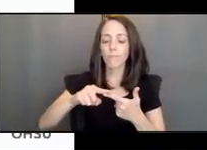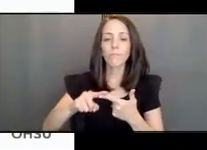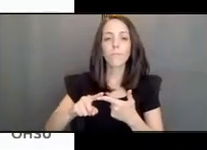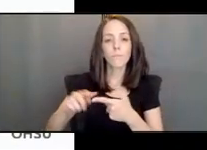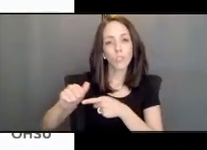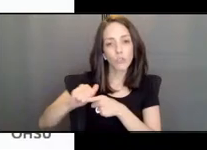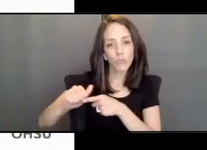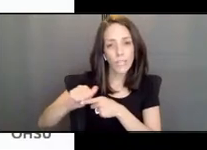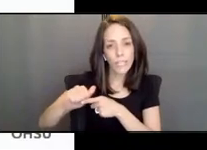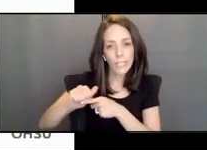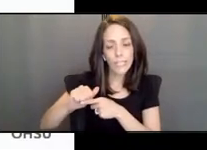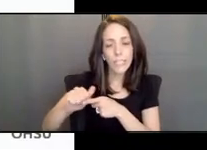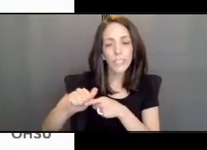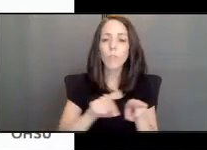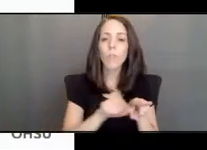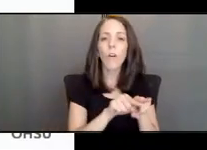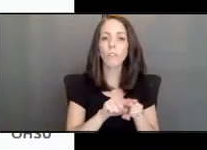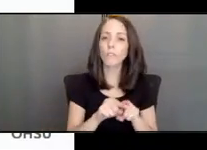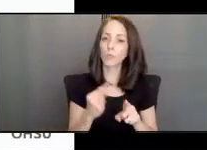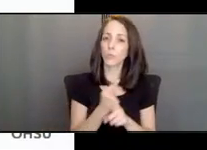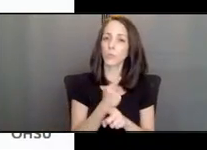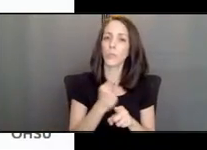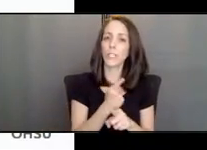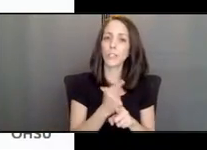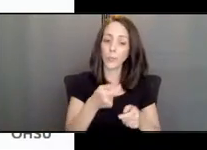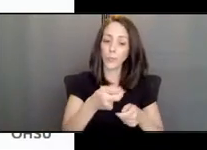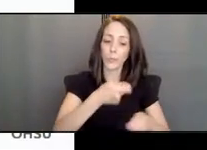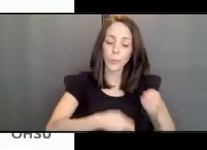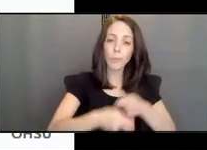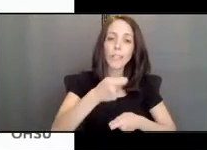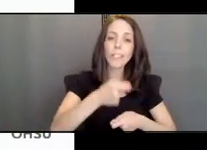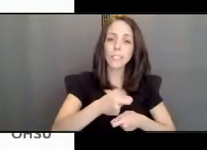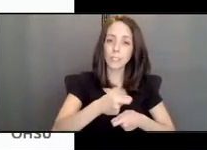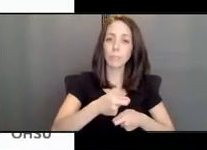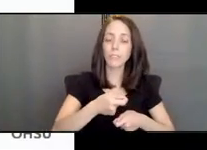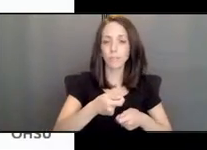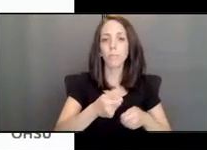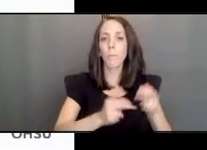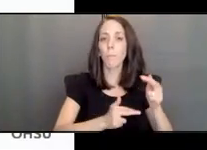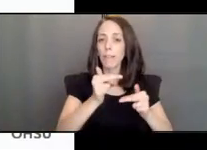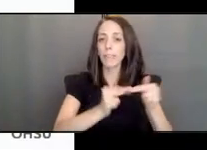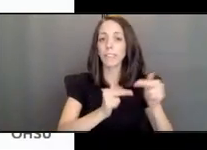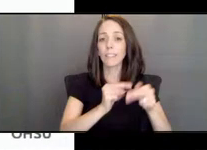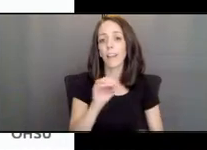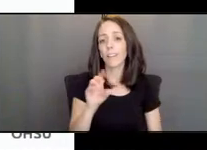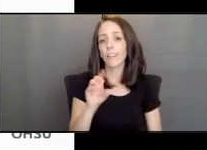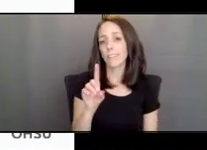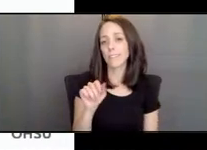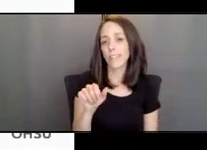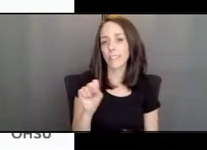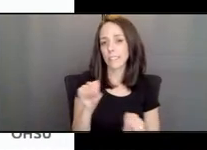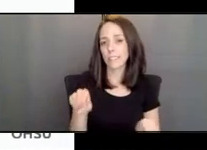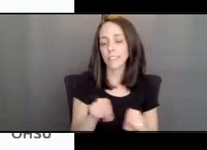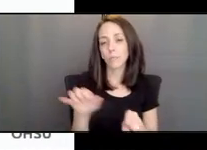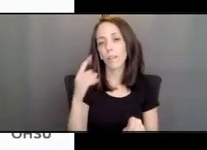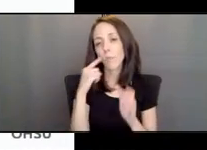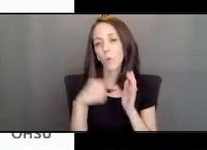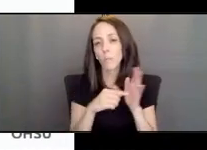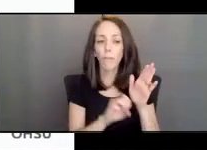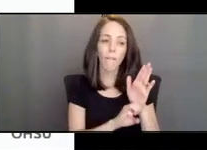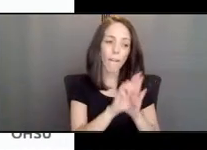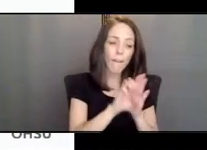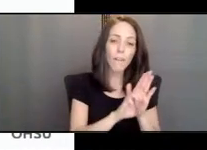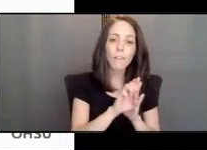as well as routine replacement and upgrade of building and data systems, such as elevators, electrical vaults, and network